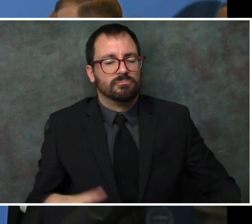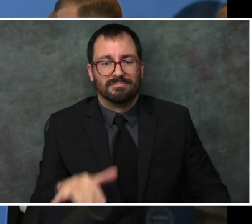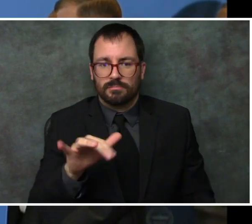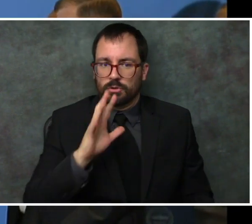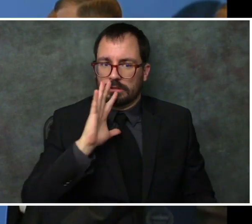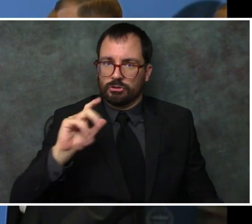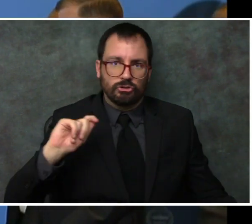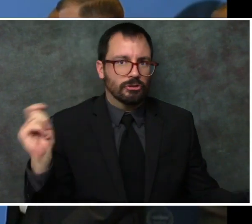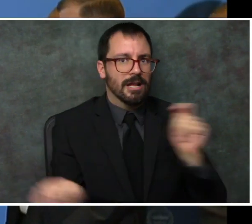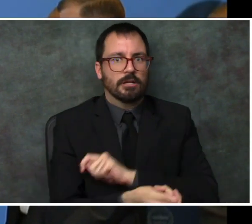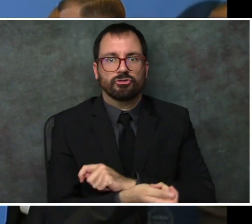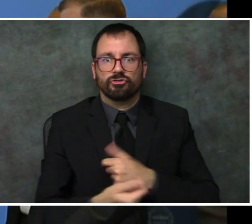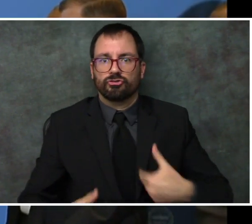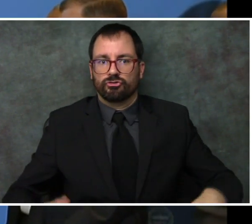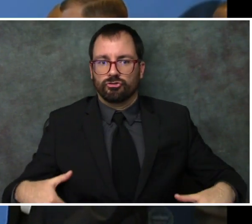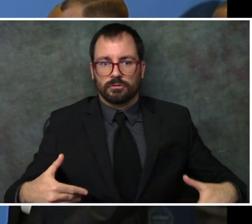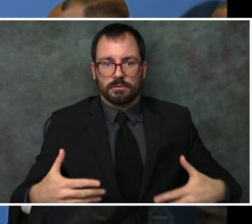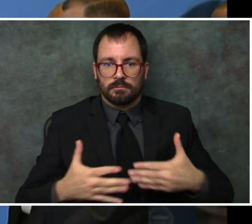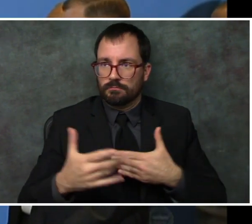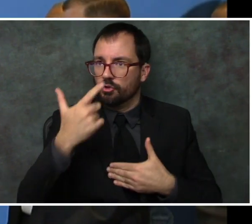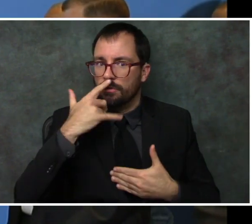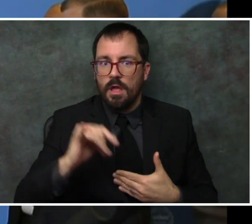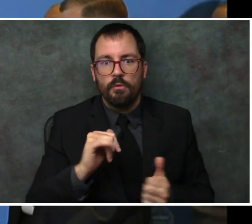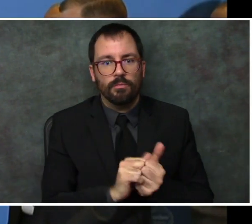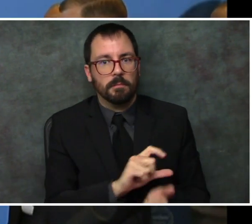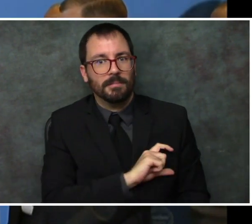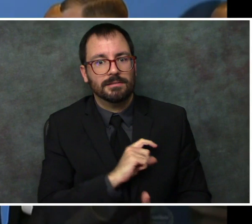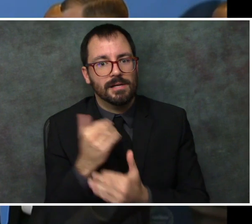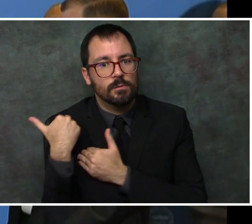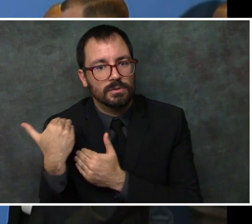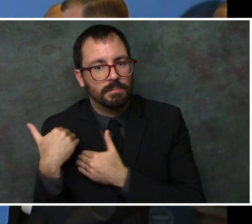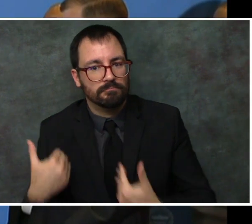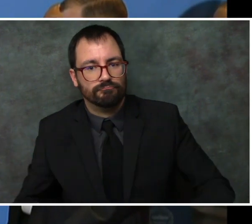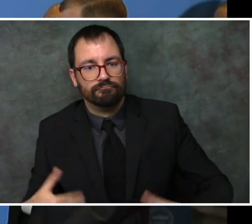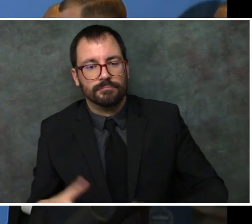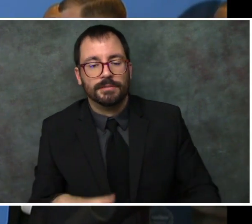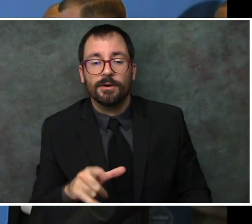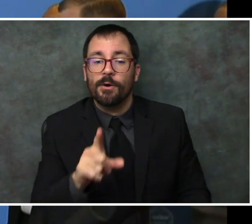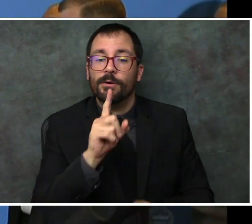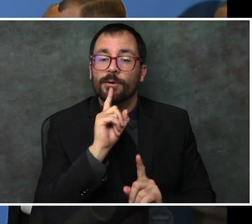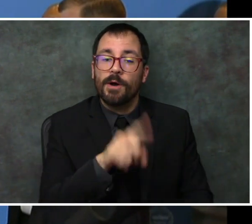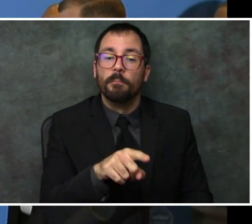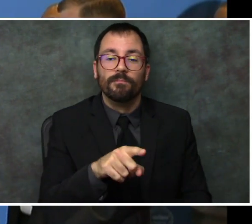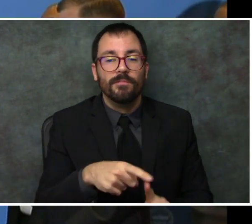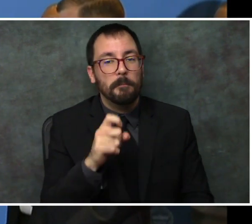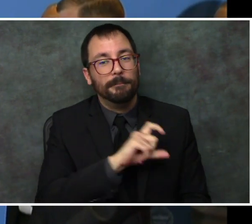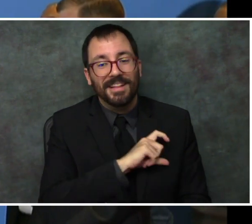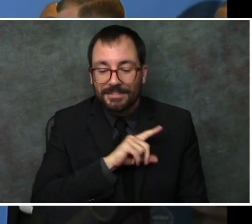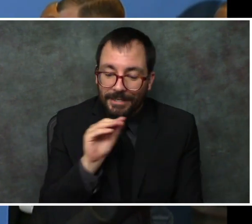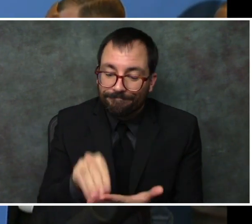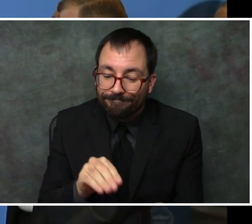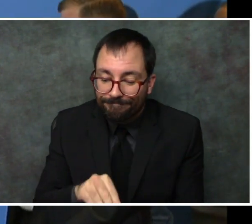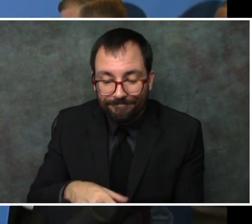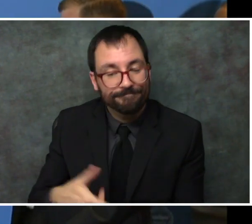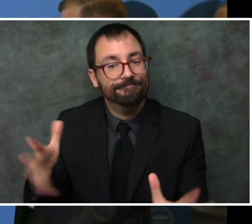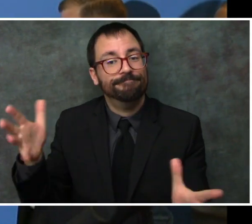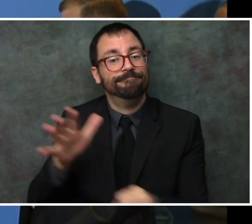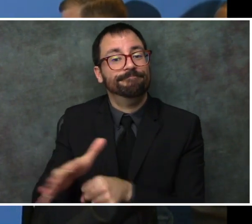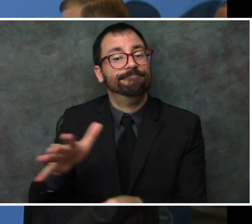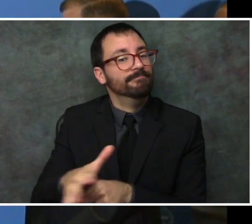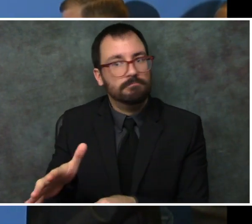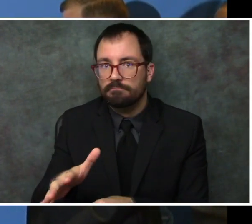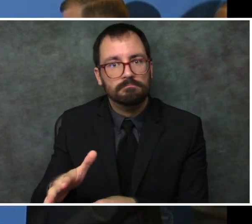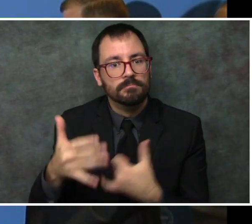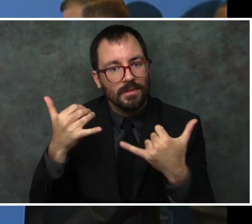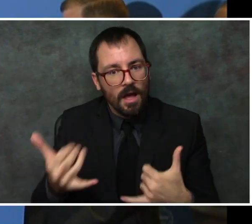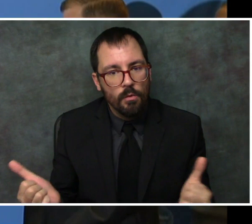accountability, because it changes the game. And so it's no longer just a report that comes from a police